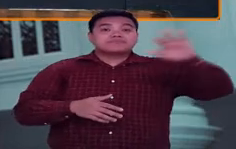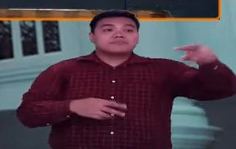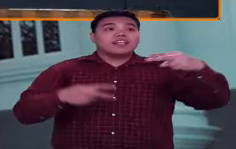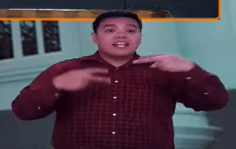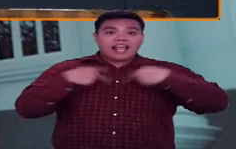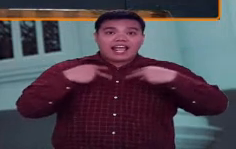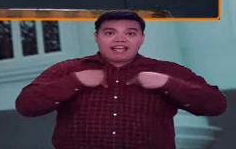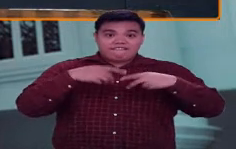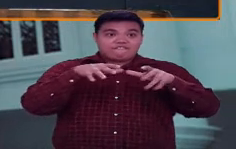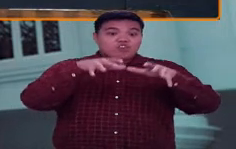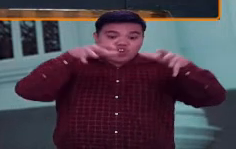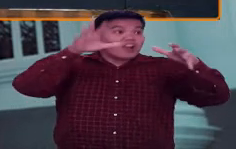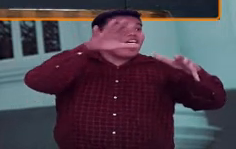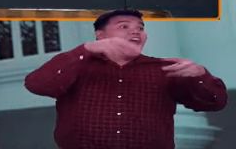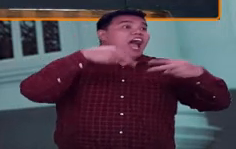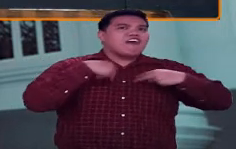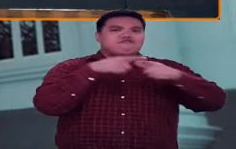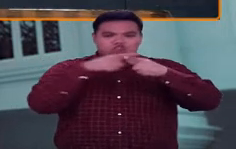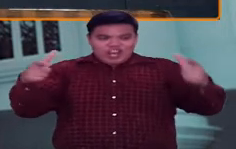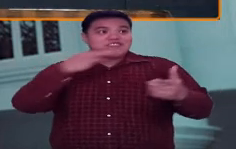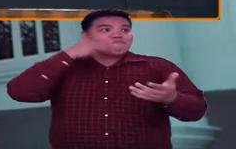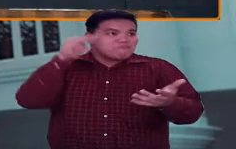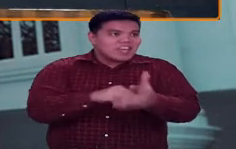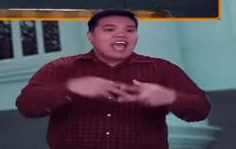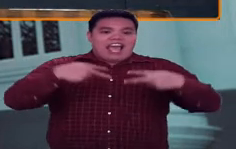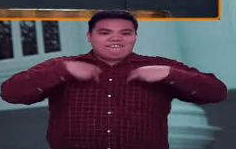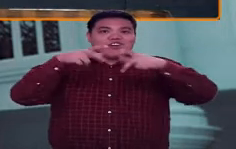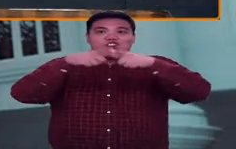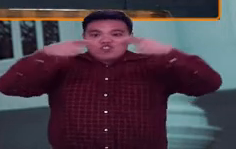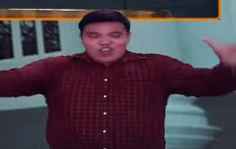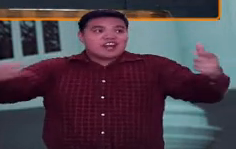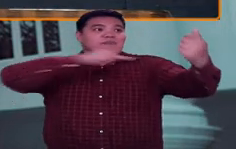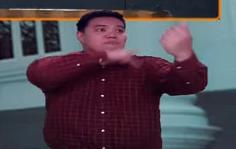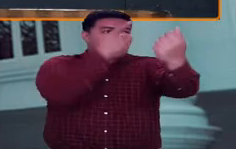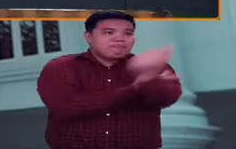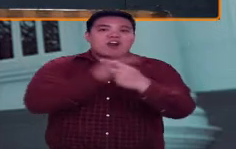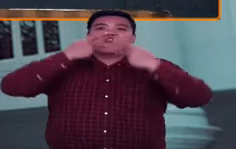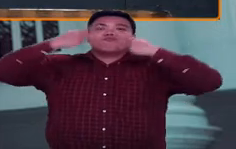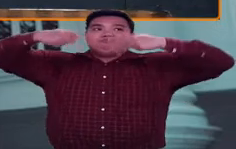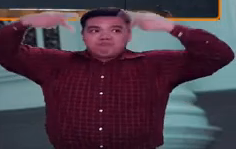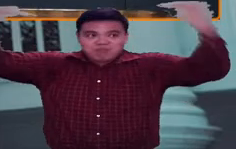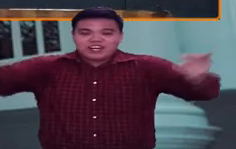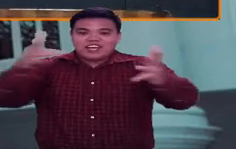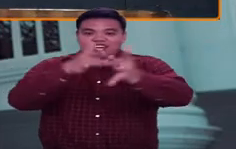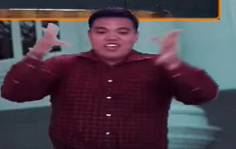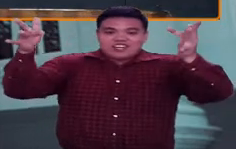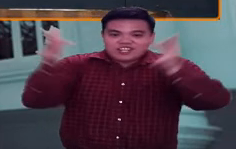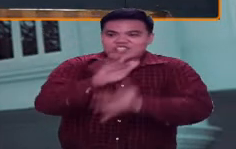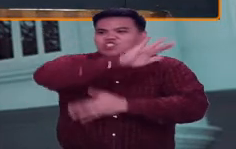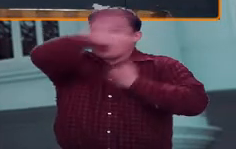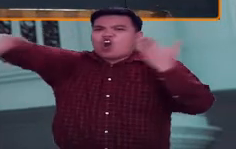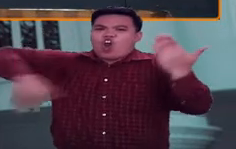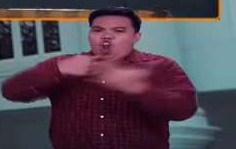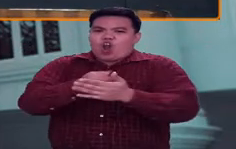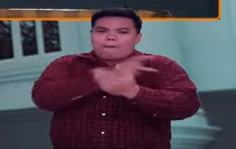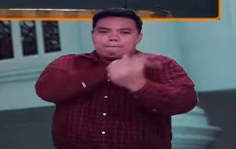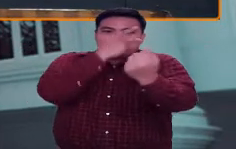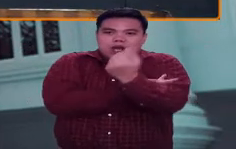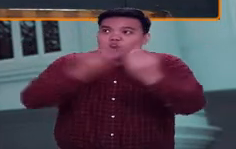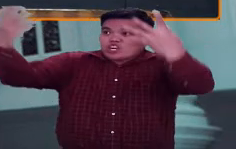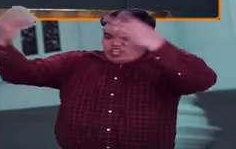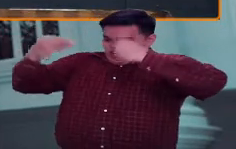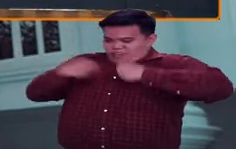still have the greatest message and the greatest power to proclaim it. Jesus said, all power is given unto